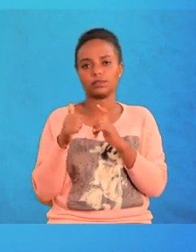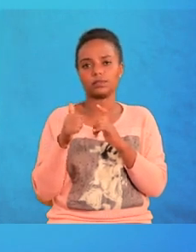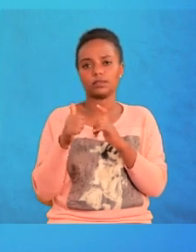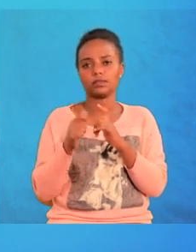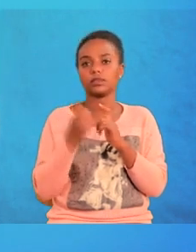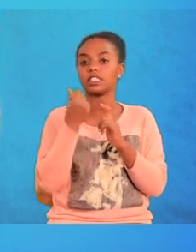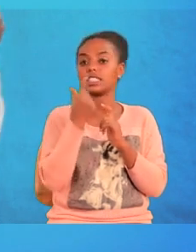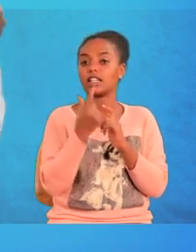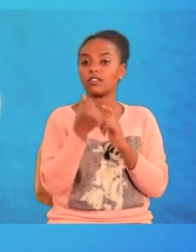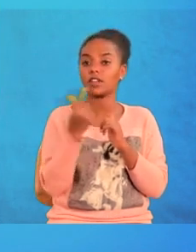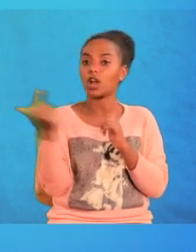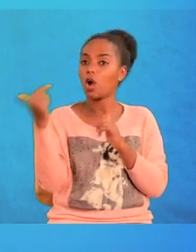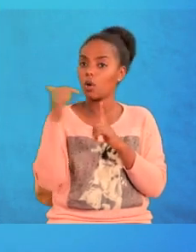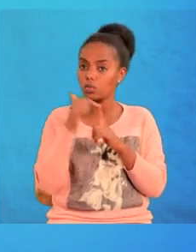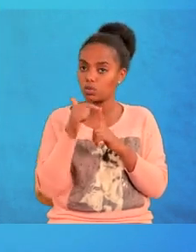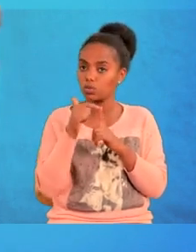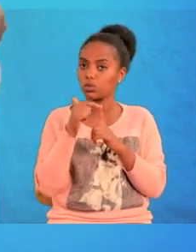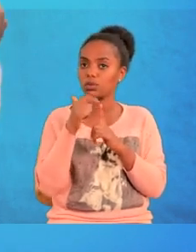11 up to